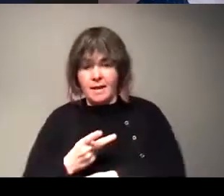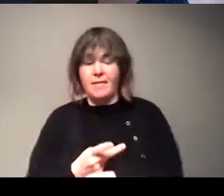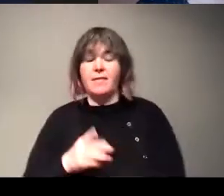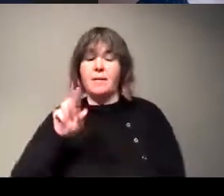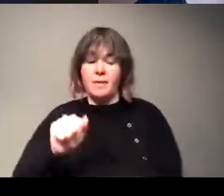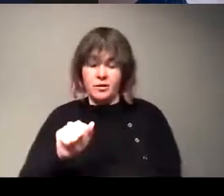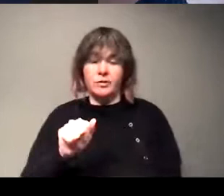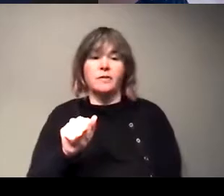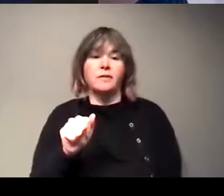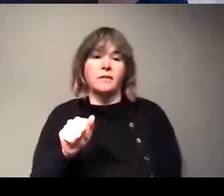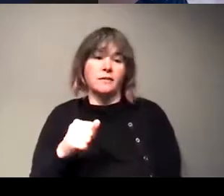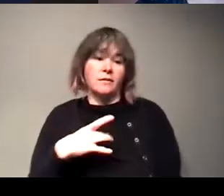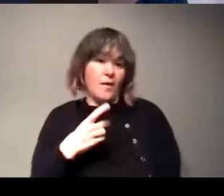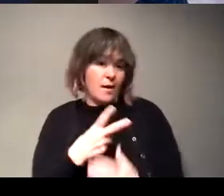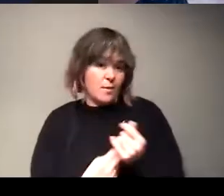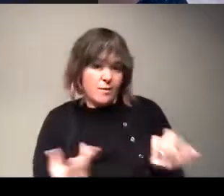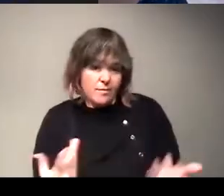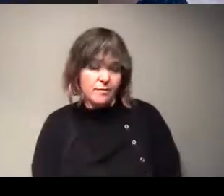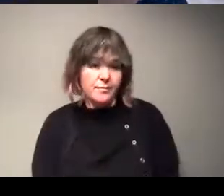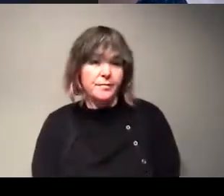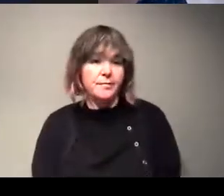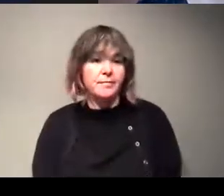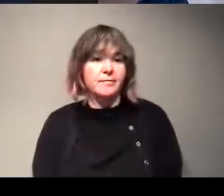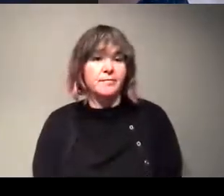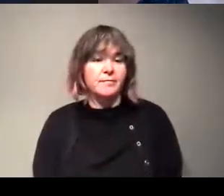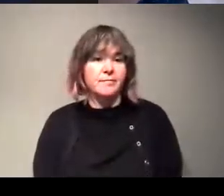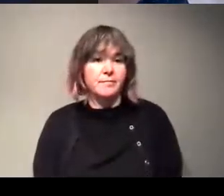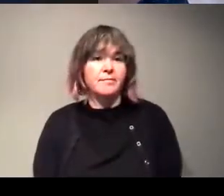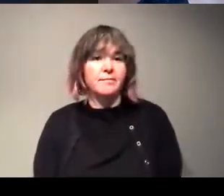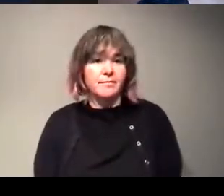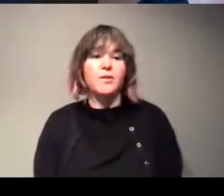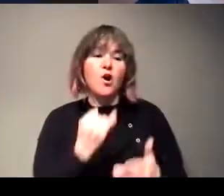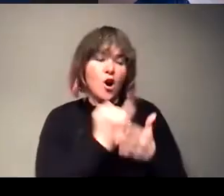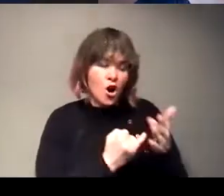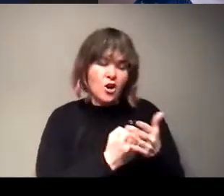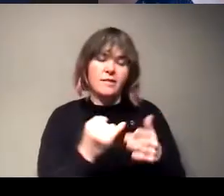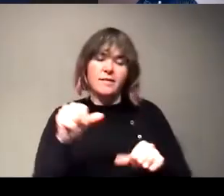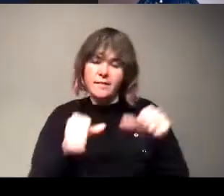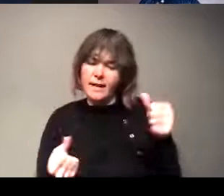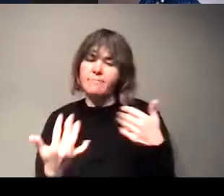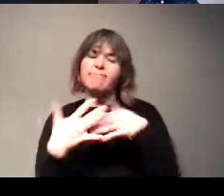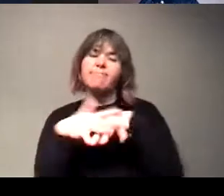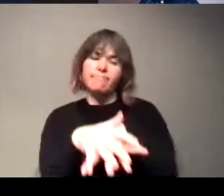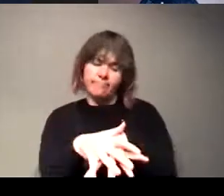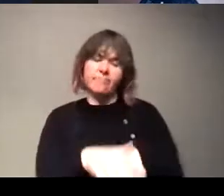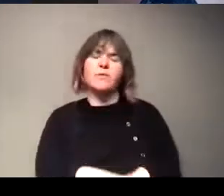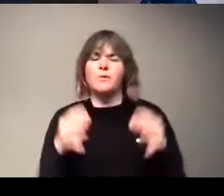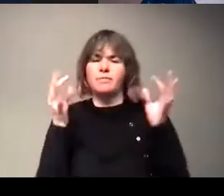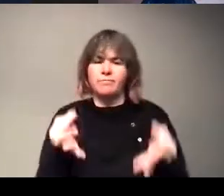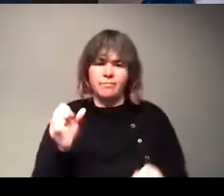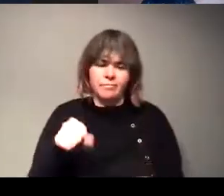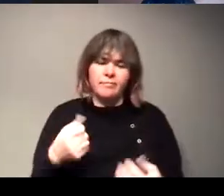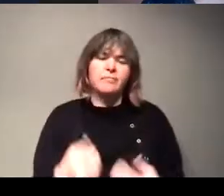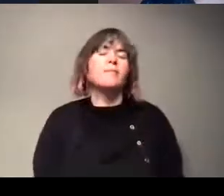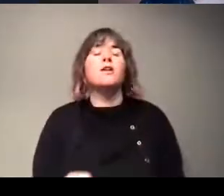bachelor's. I really like both of those things. So, Art and yeah. science have a way of overlapping. Art and science, absolutely.